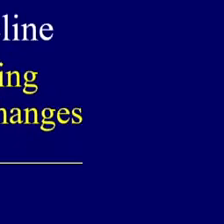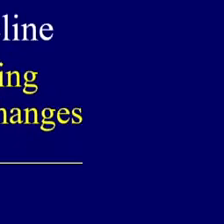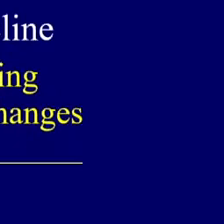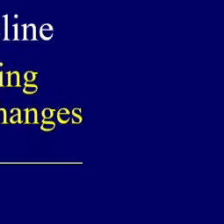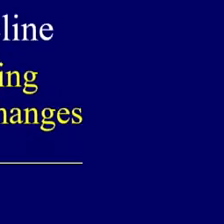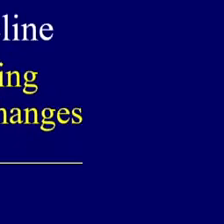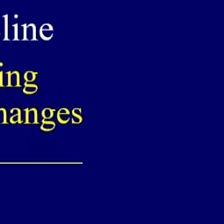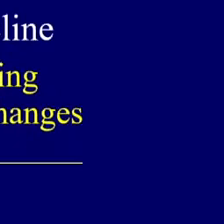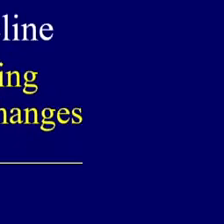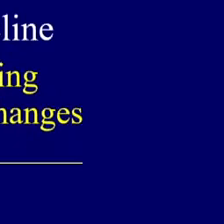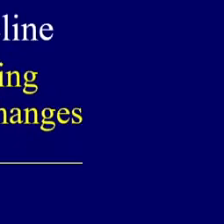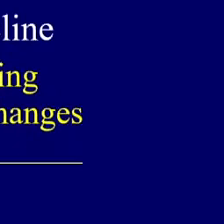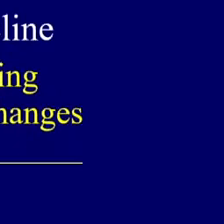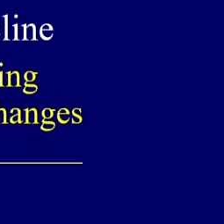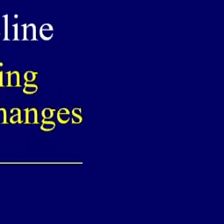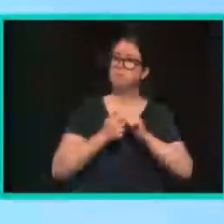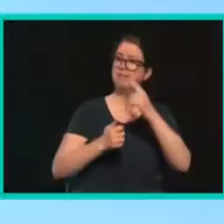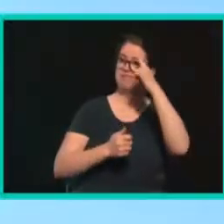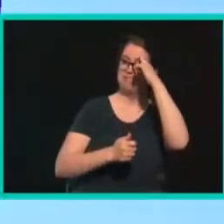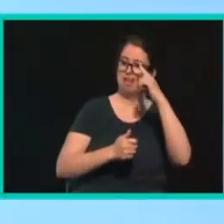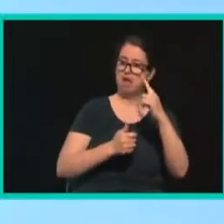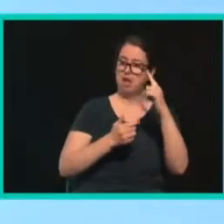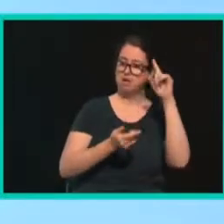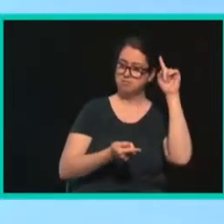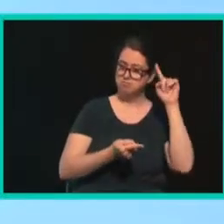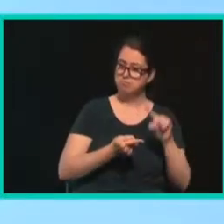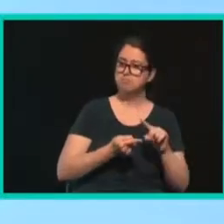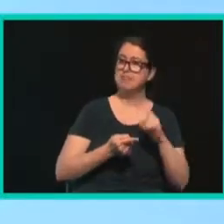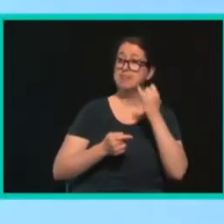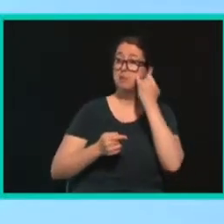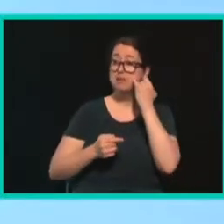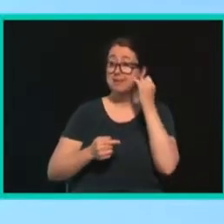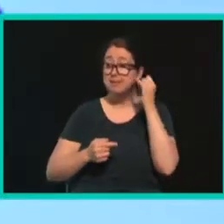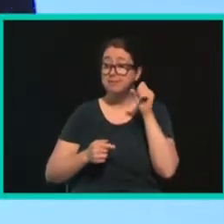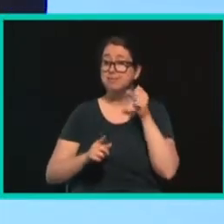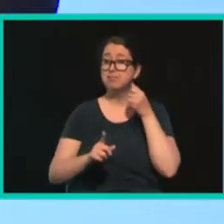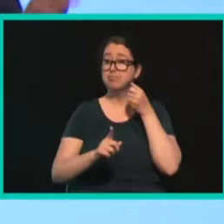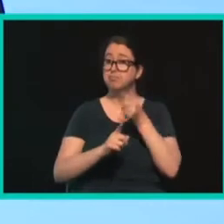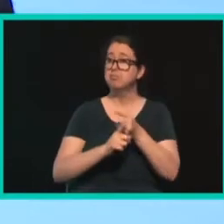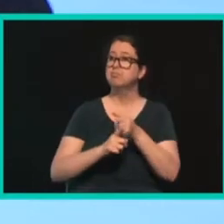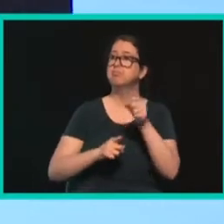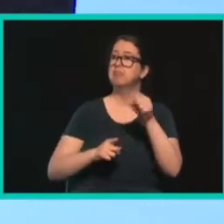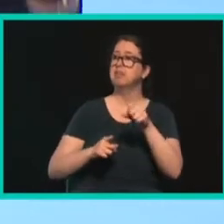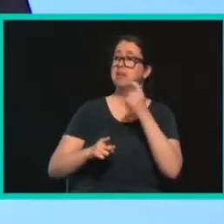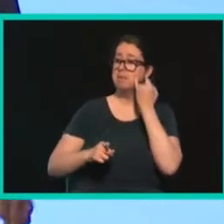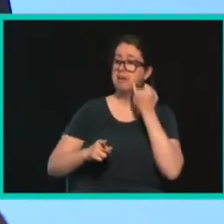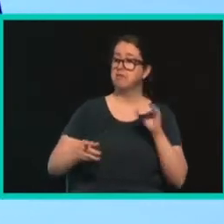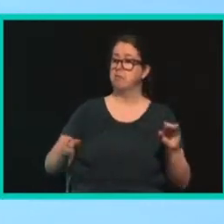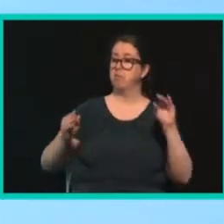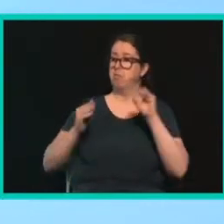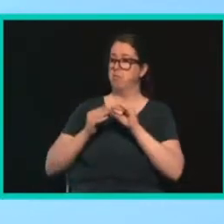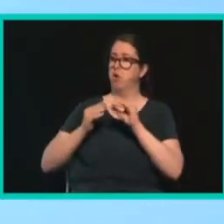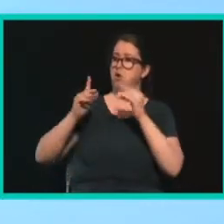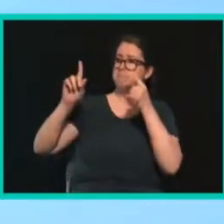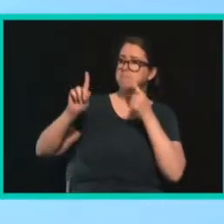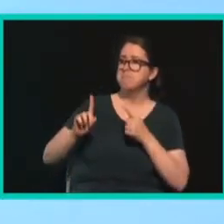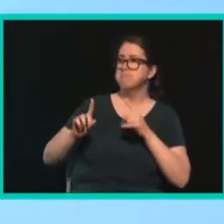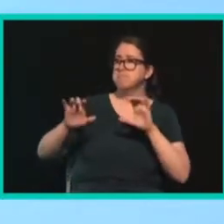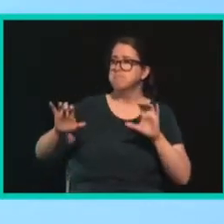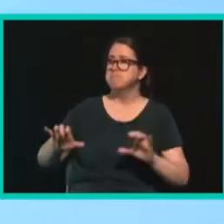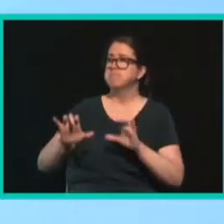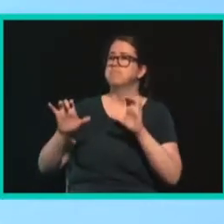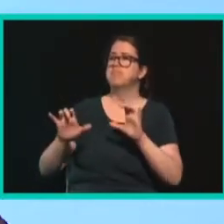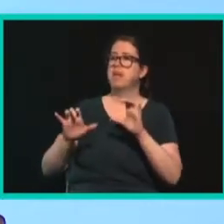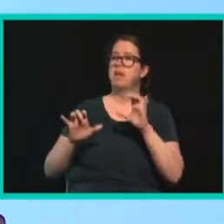changes on the rate of cognitive decline. So even if you get the disease, higher levels of purpose in life seems to again be